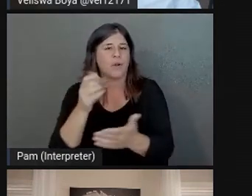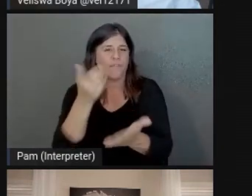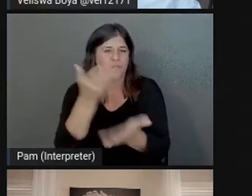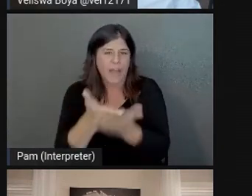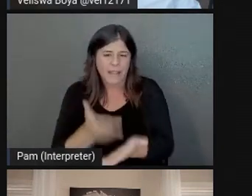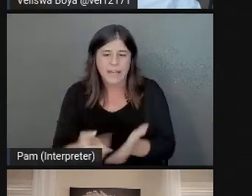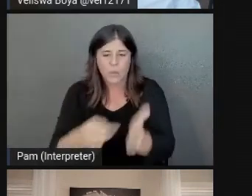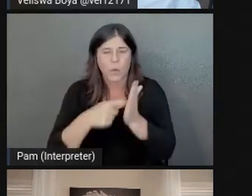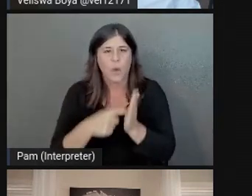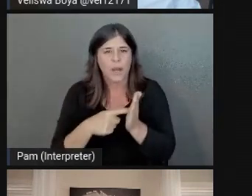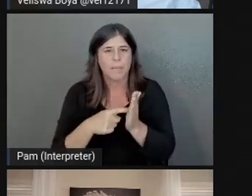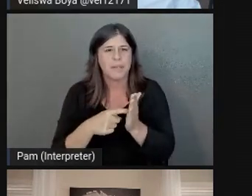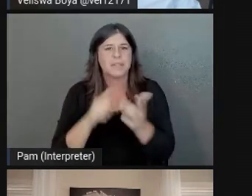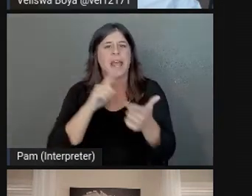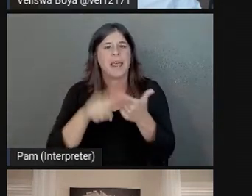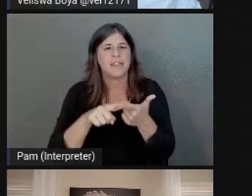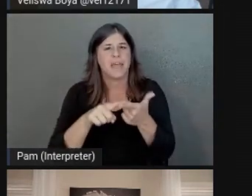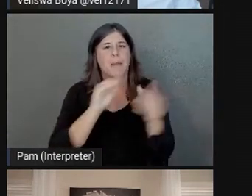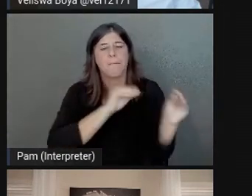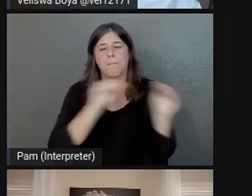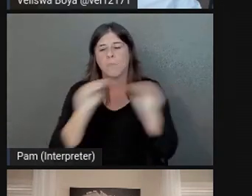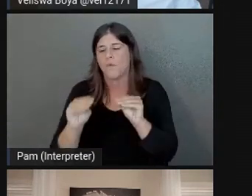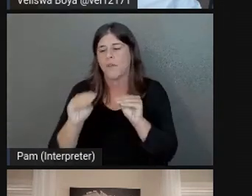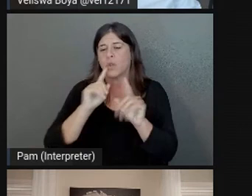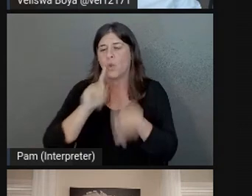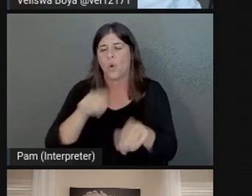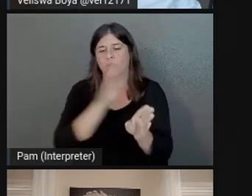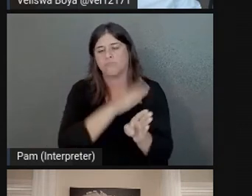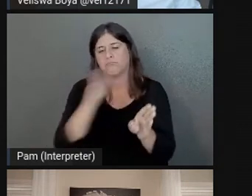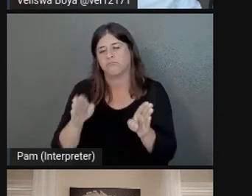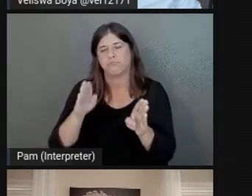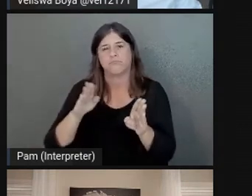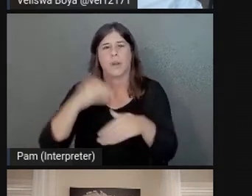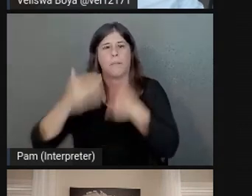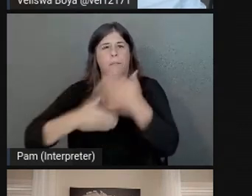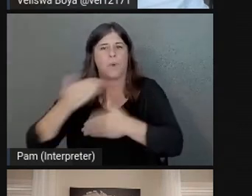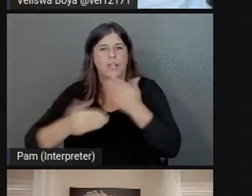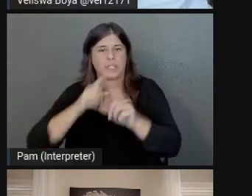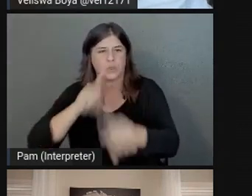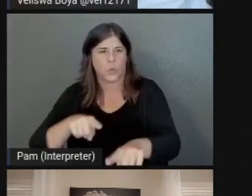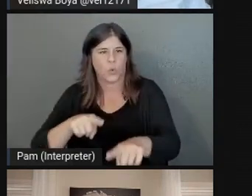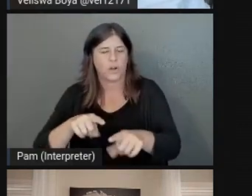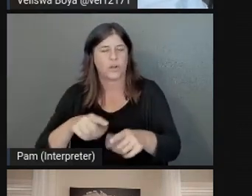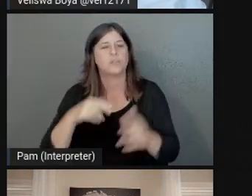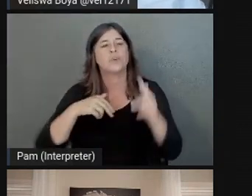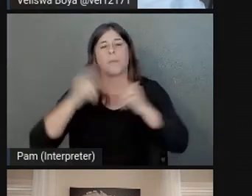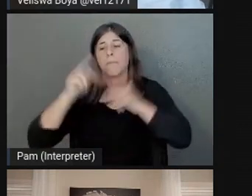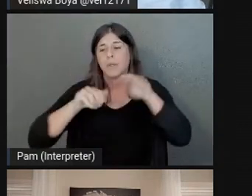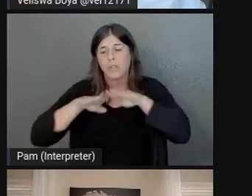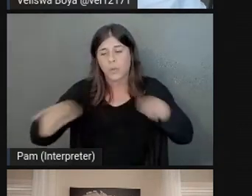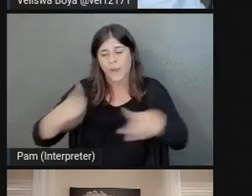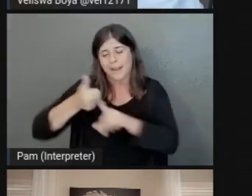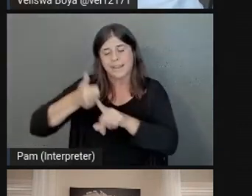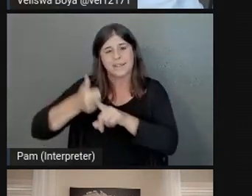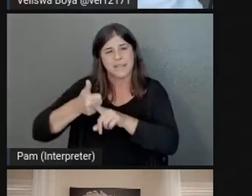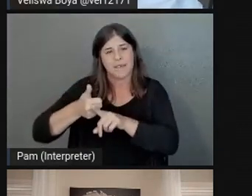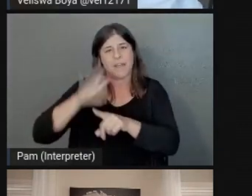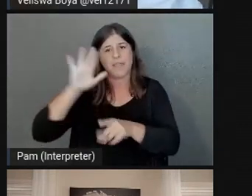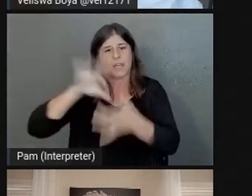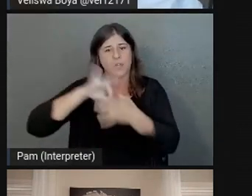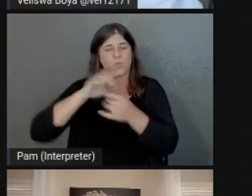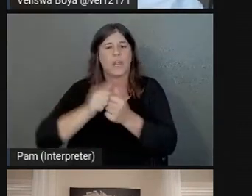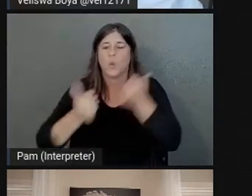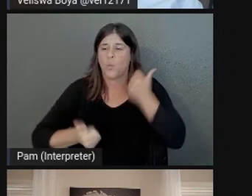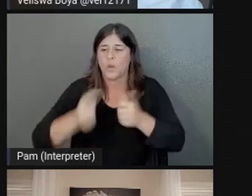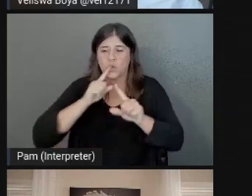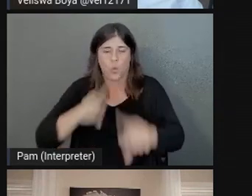and moving order to the processing order or the build phase. So in terms of building the rack, that'll be based on what you order and